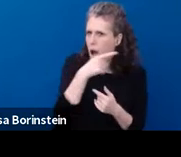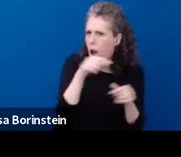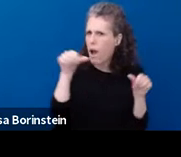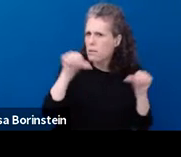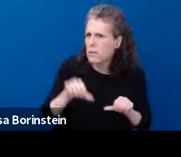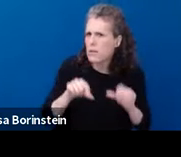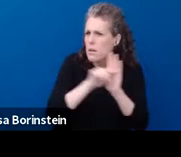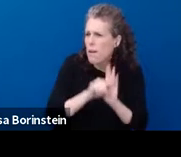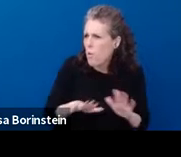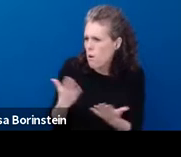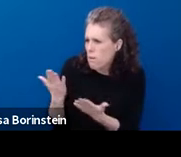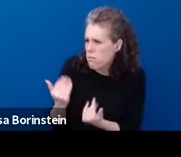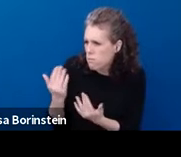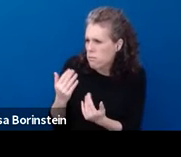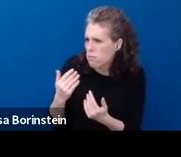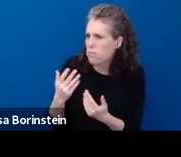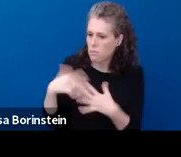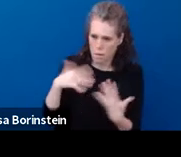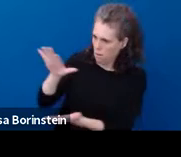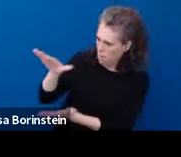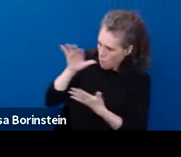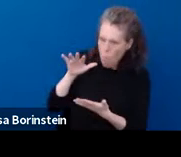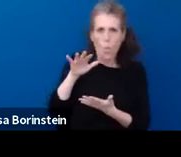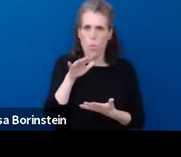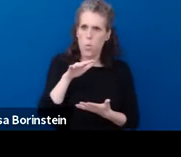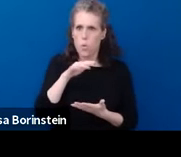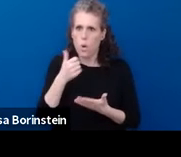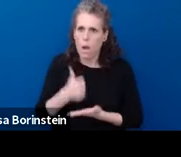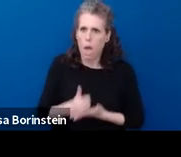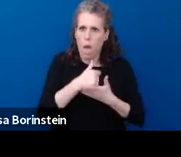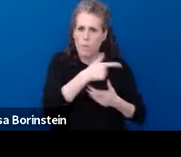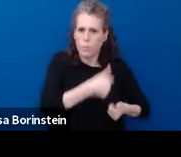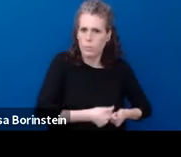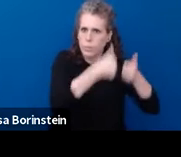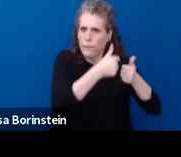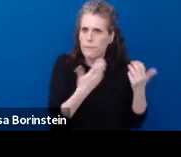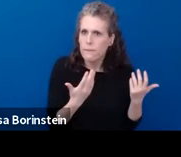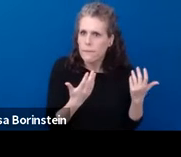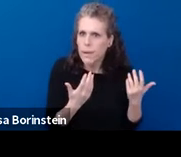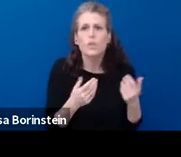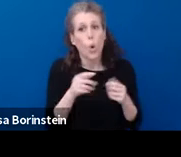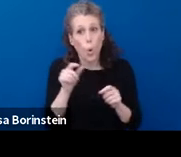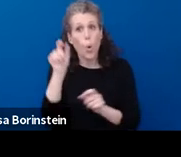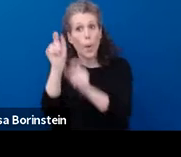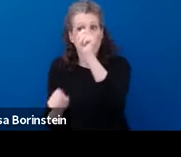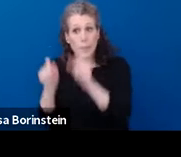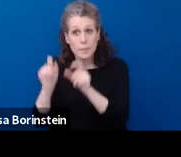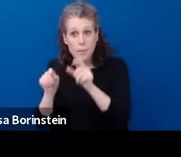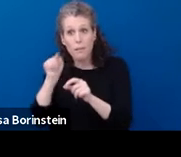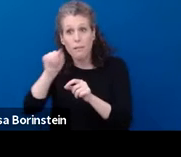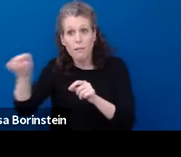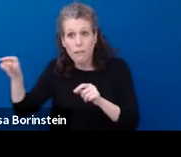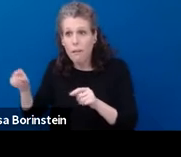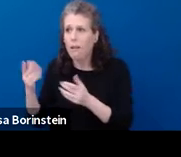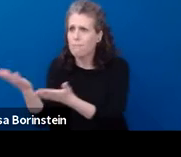needs to be done. And it's really like free consultancy. So I think involving the users makes a lot of sense,